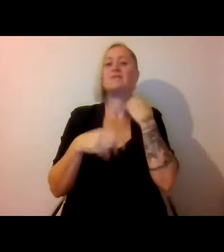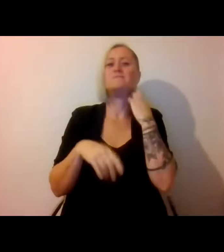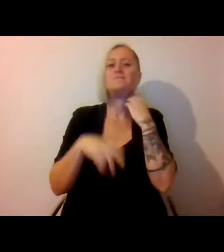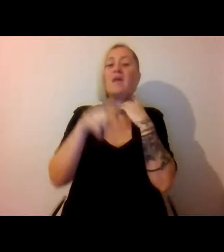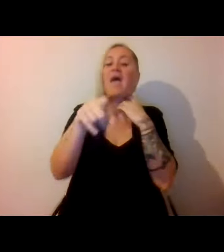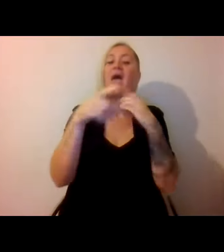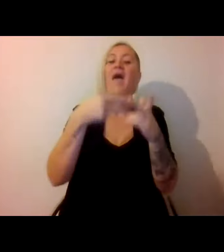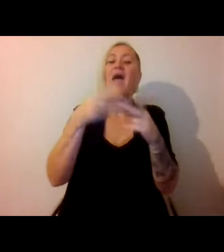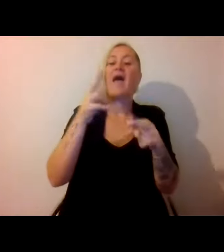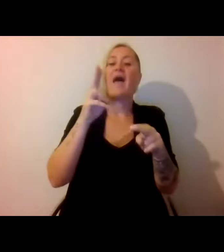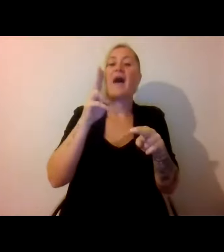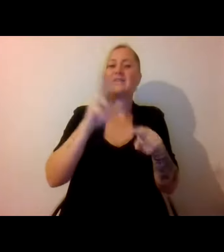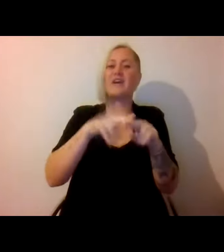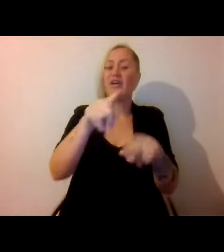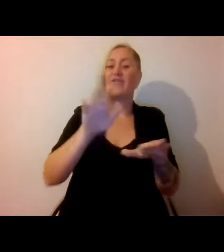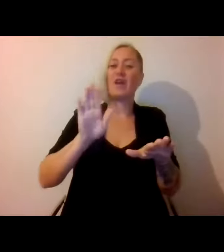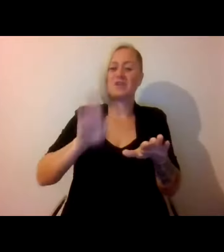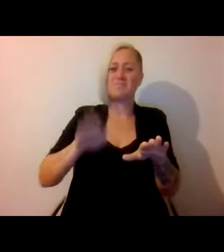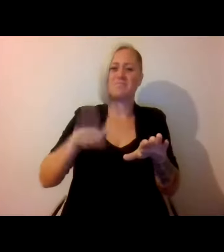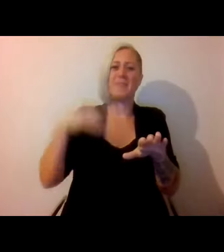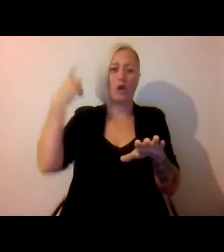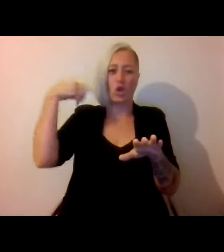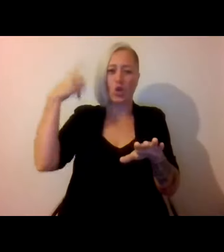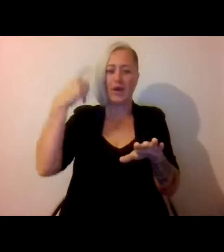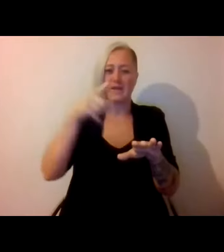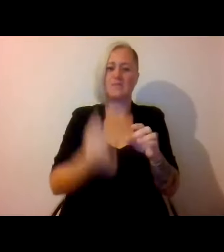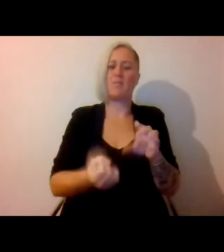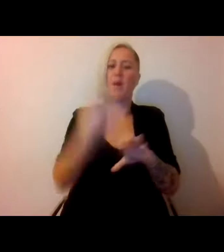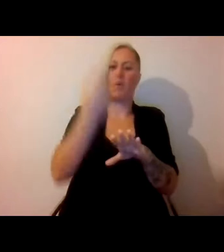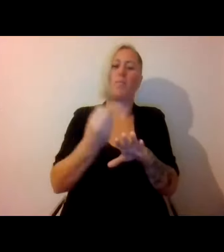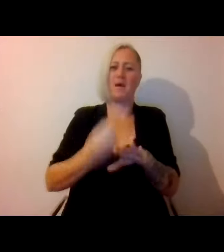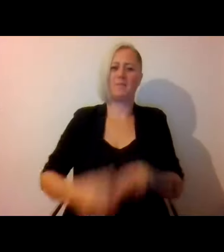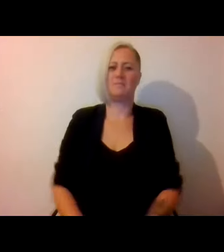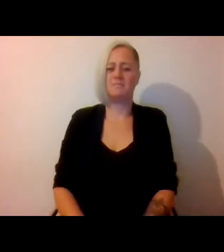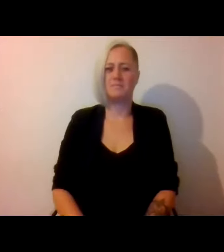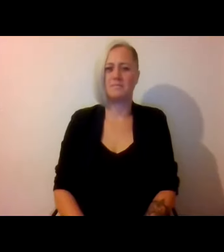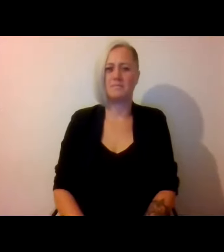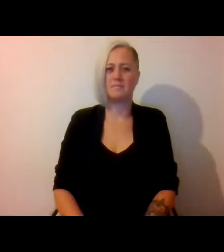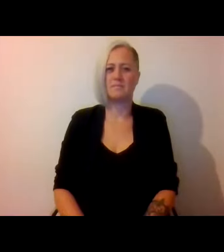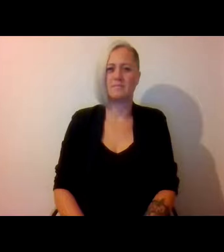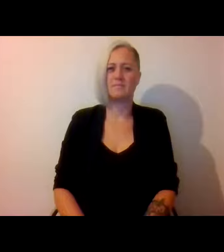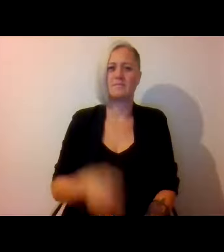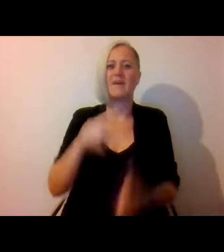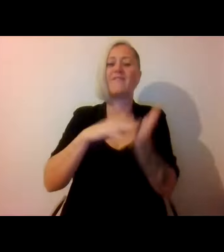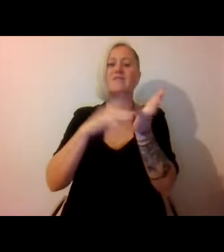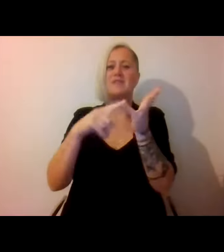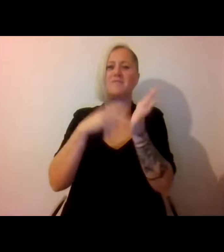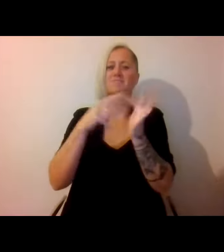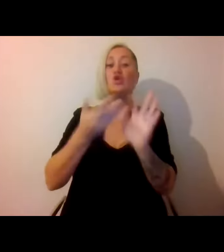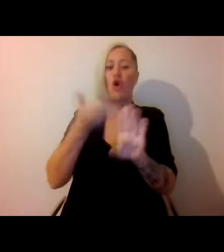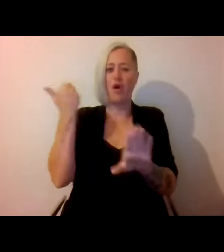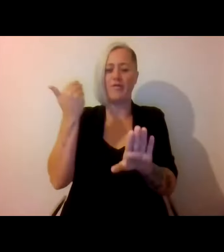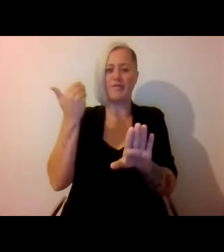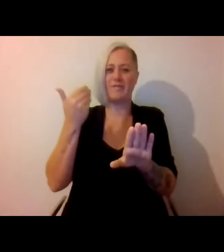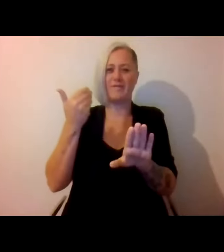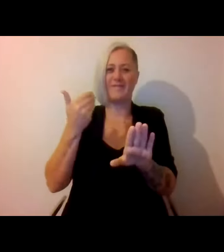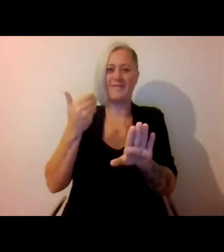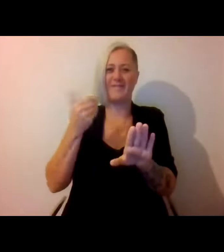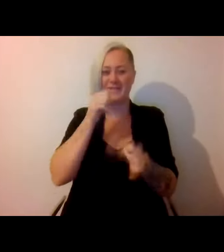AUSLAN. Darren, if you actually make a noise, it might pop up. Yeah. Say mute